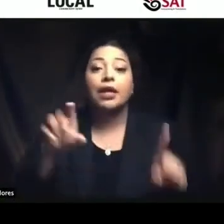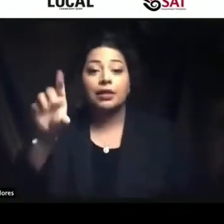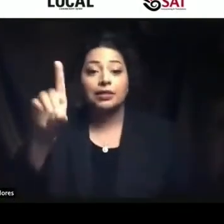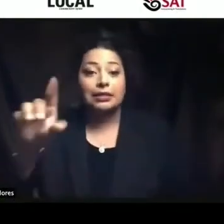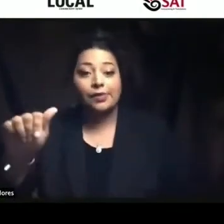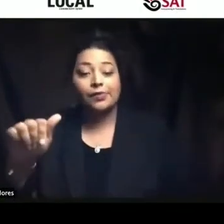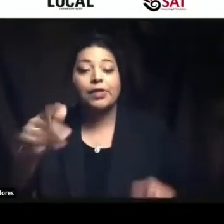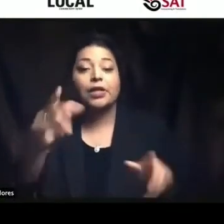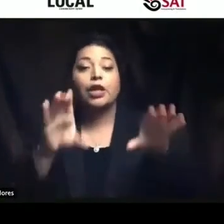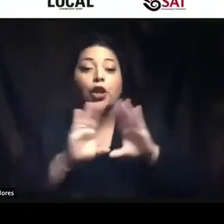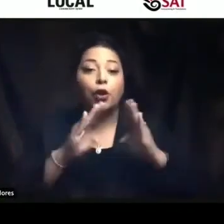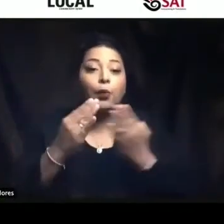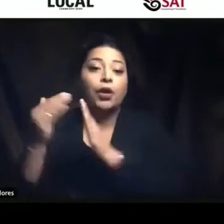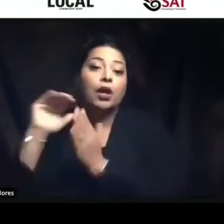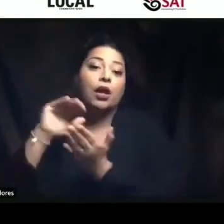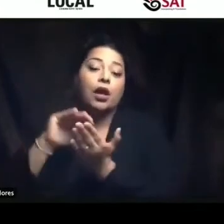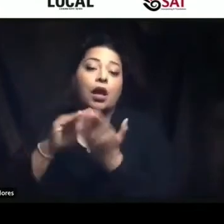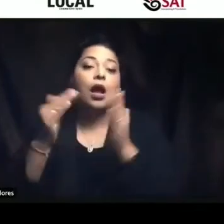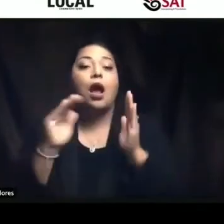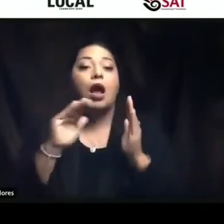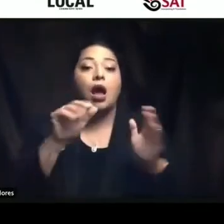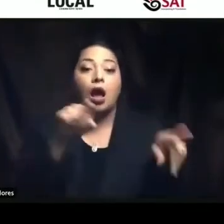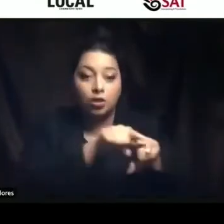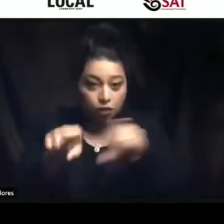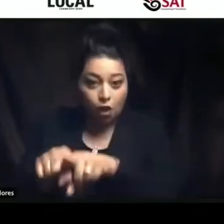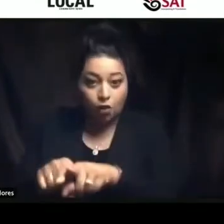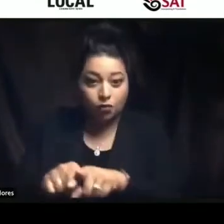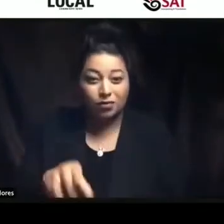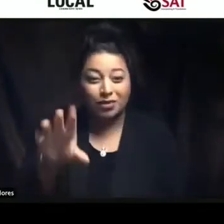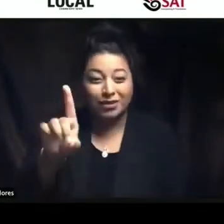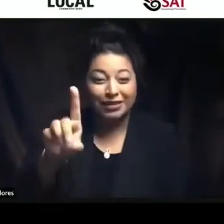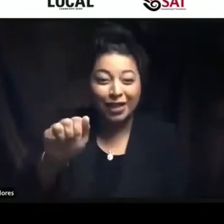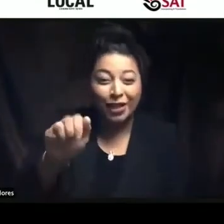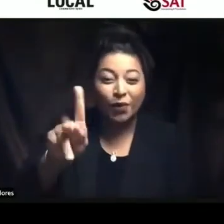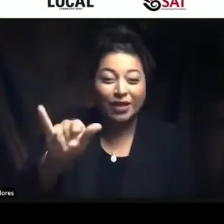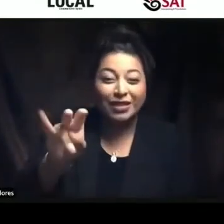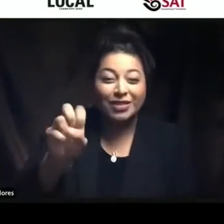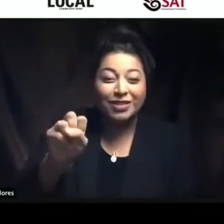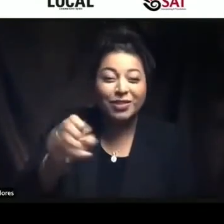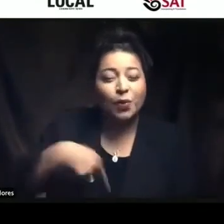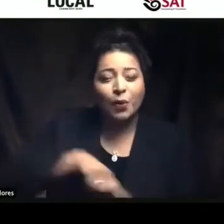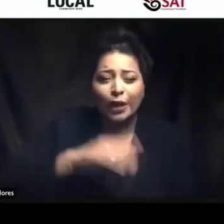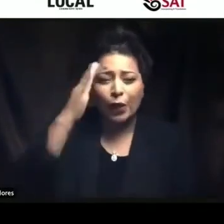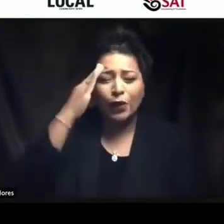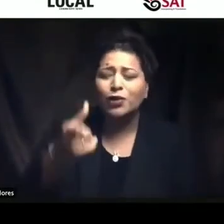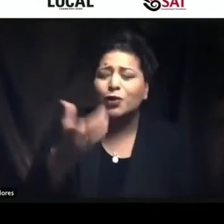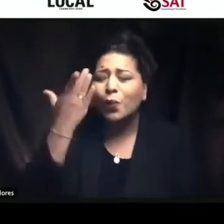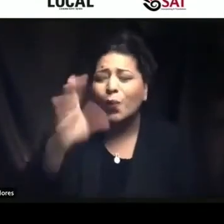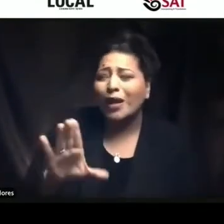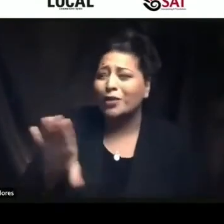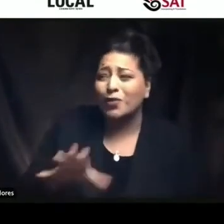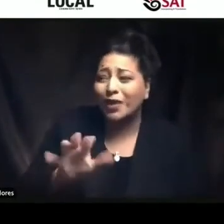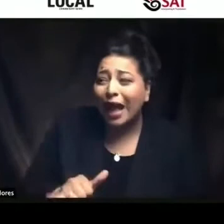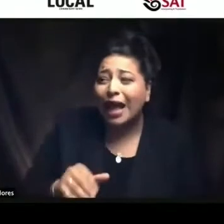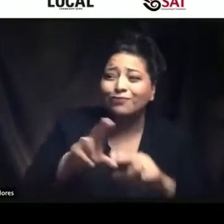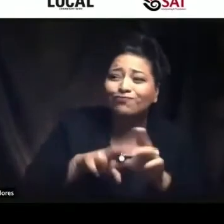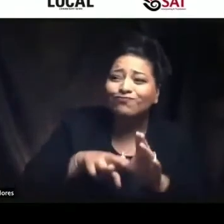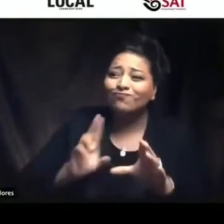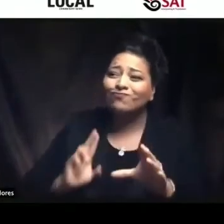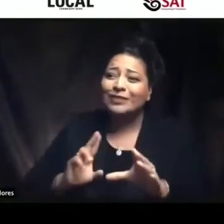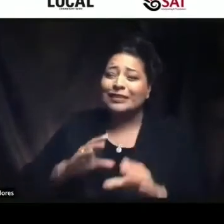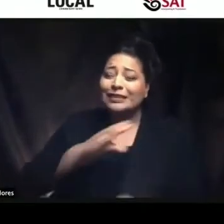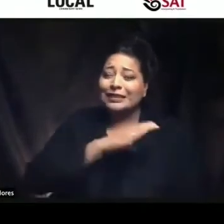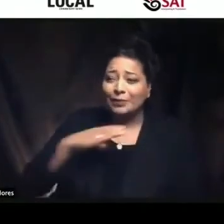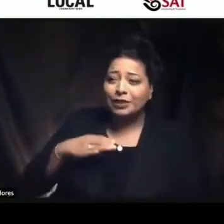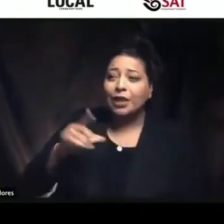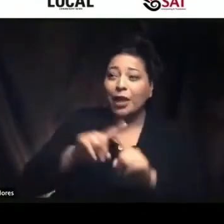Mr. Dawkins, we know that stepping off of the board was something you didn't want to do, but having your voice to continue to represent those seniors